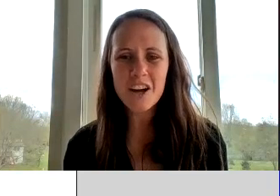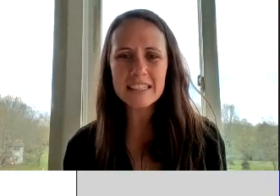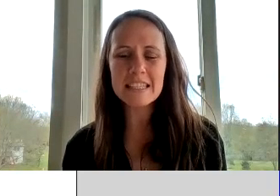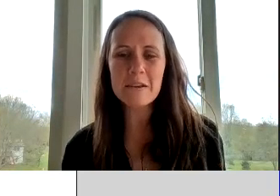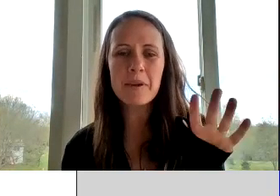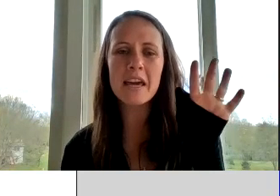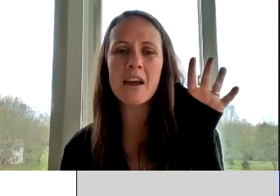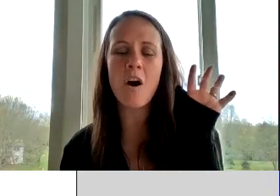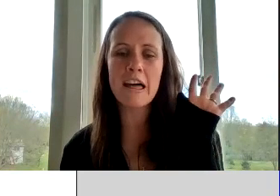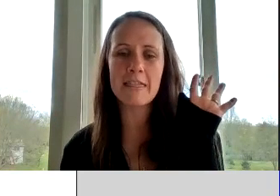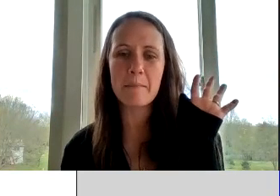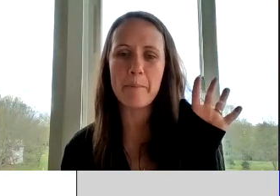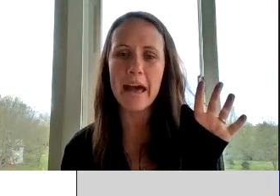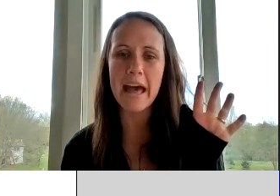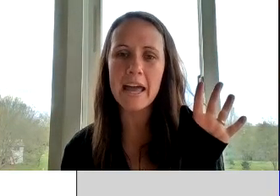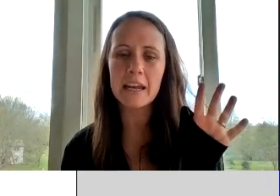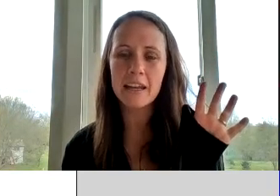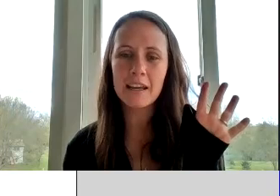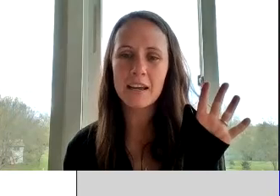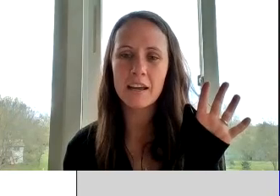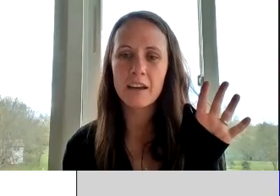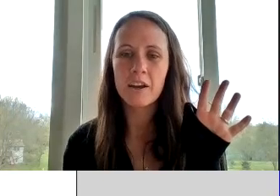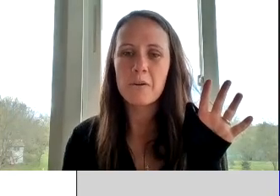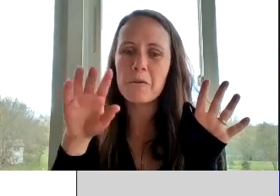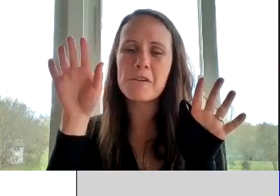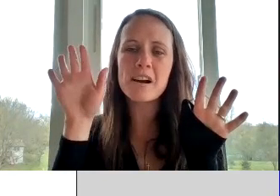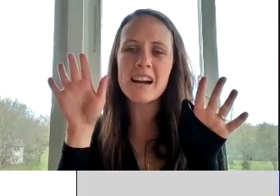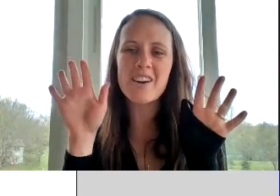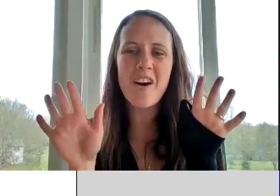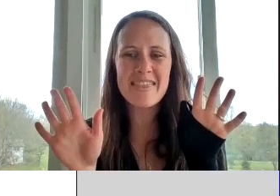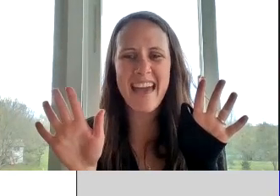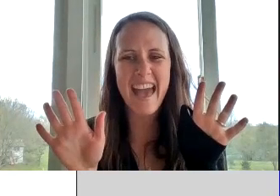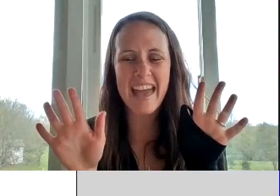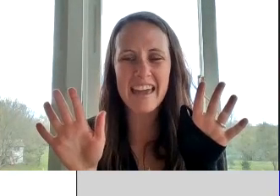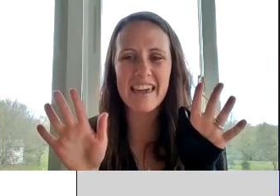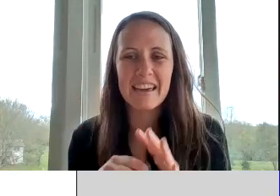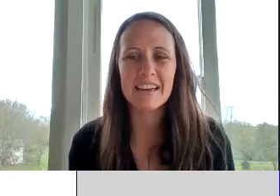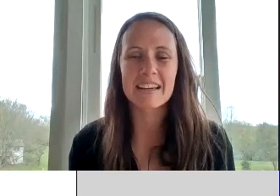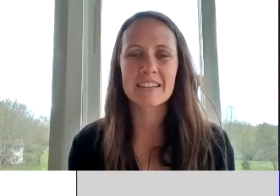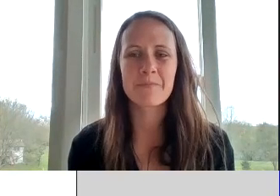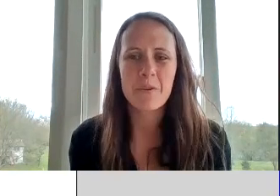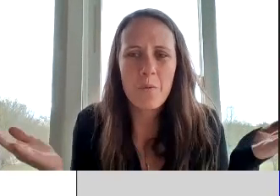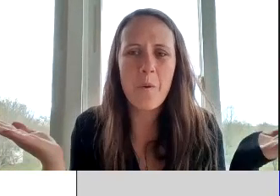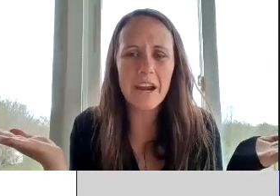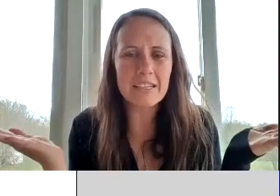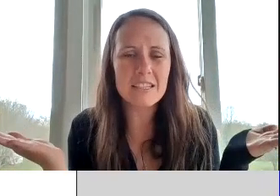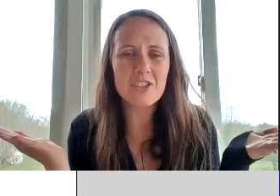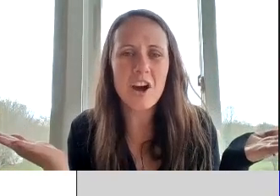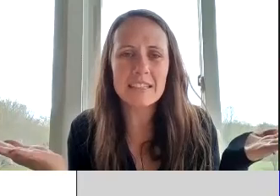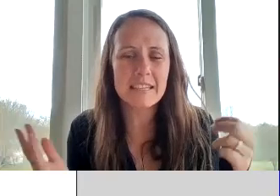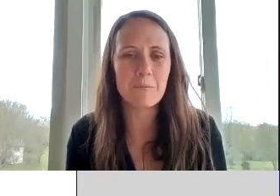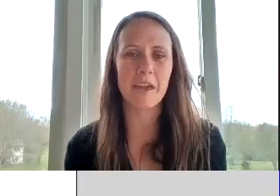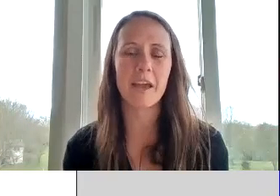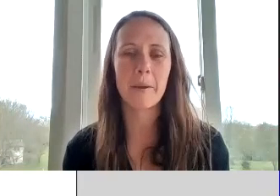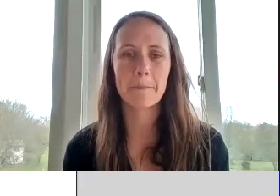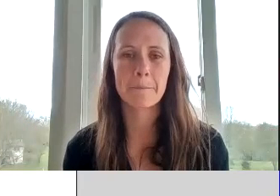Is the dog sleeping on the bed or on the hay? Where is the